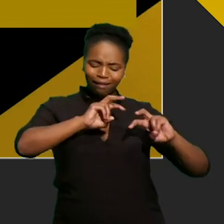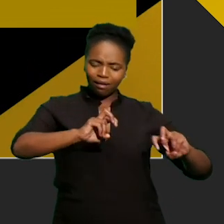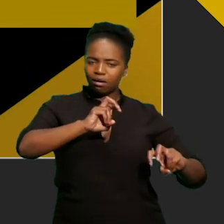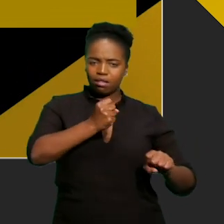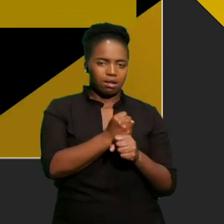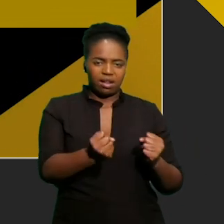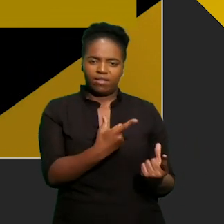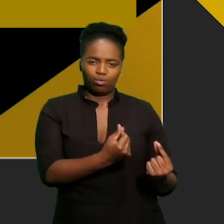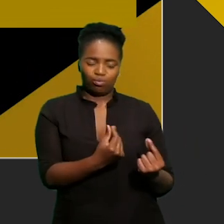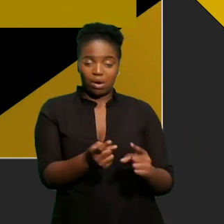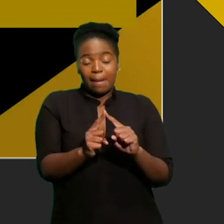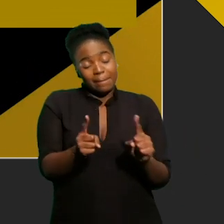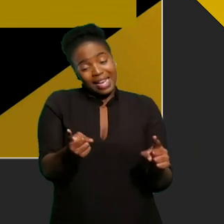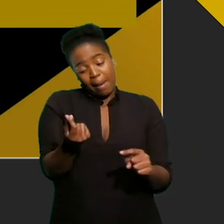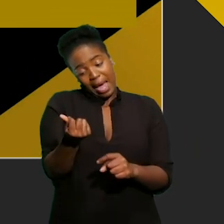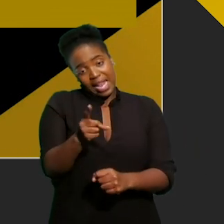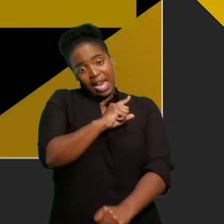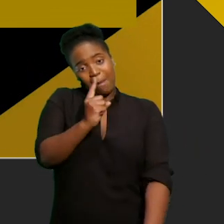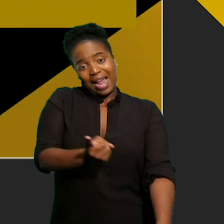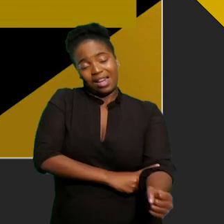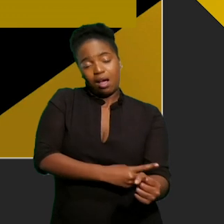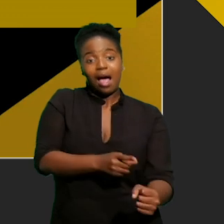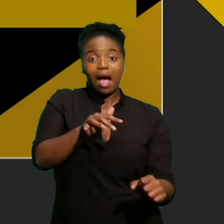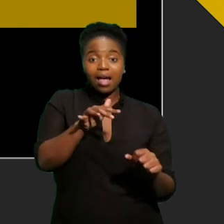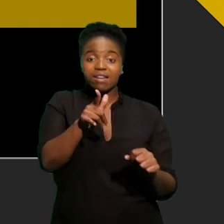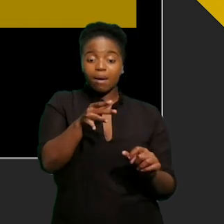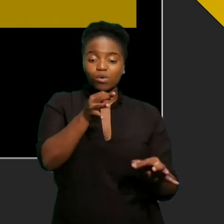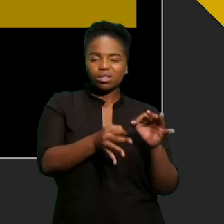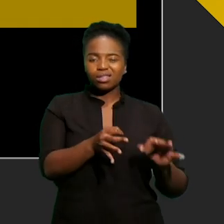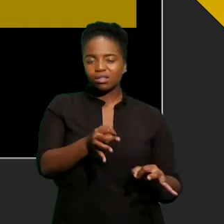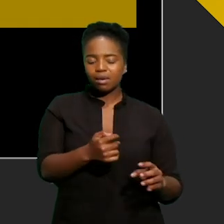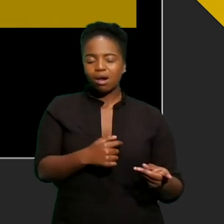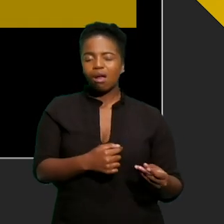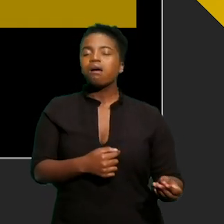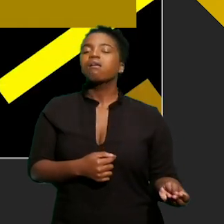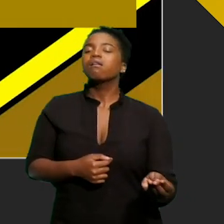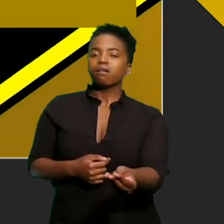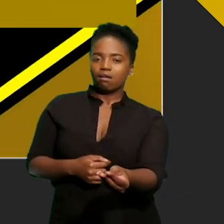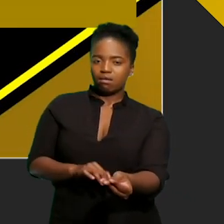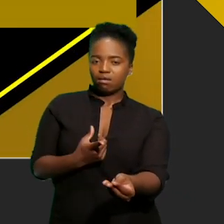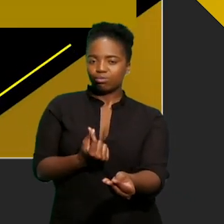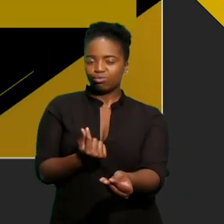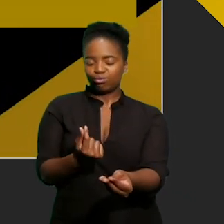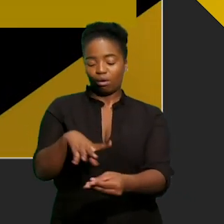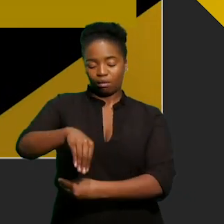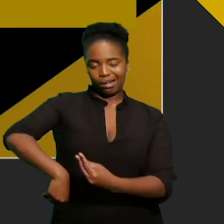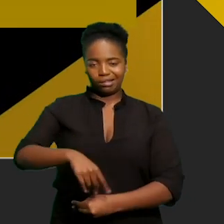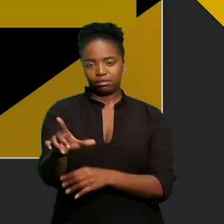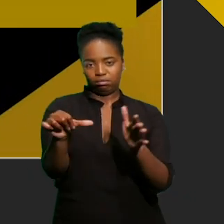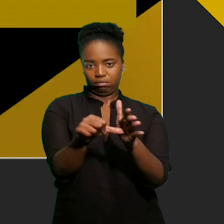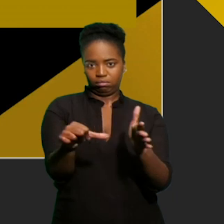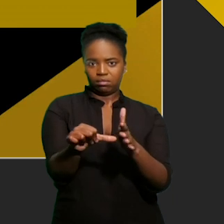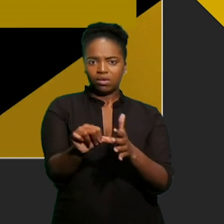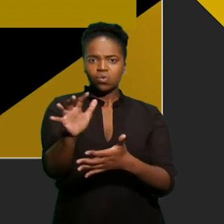we live in a world where money is power. Sure. For example, if a politician or someone with influence does something wrong, bribery talks. The story will